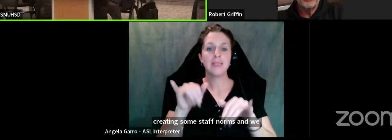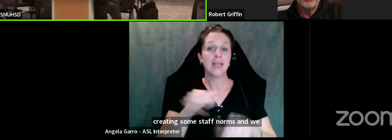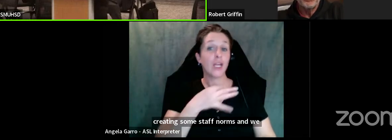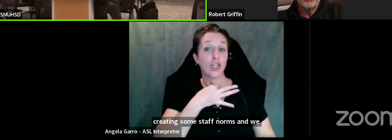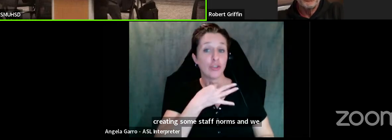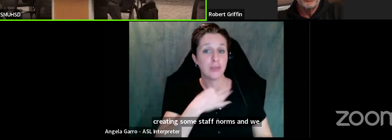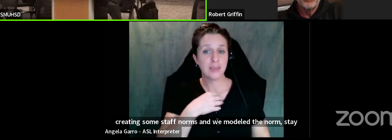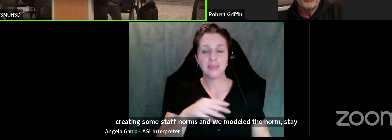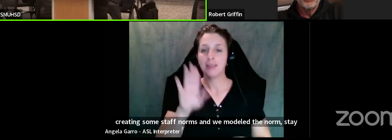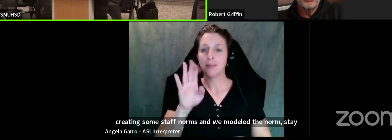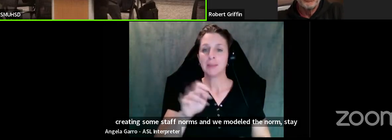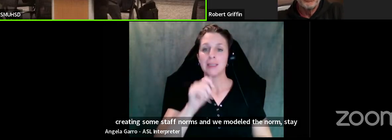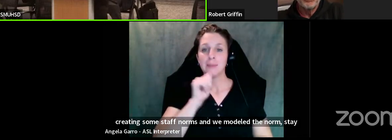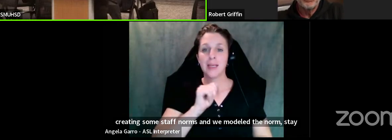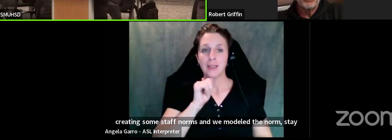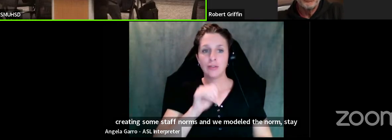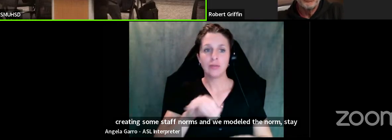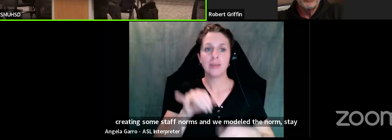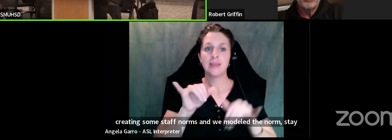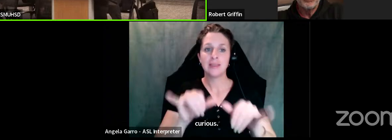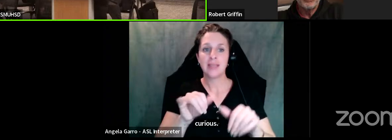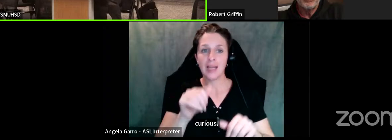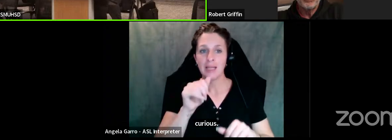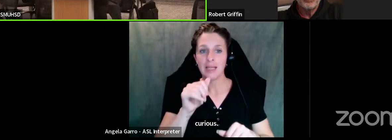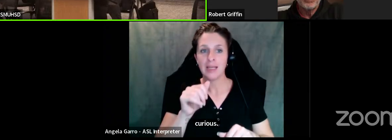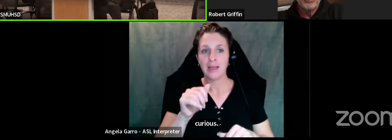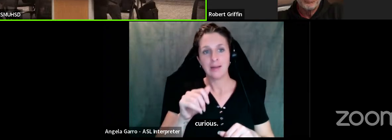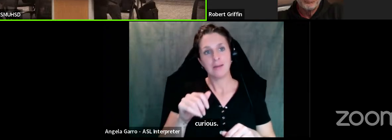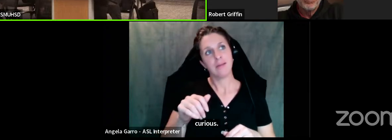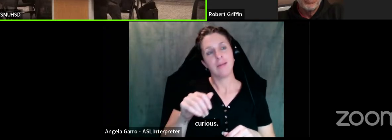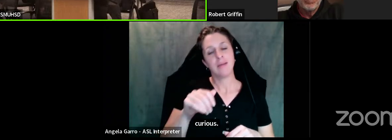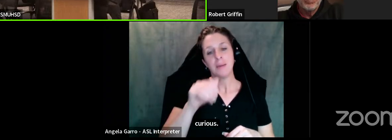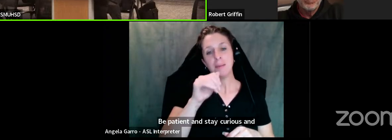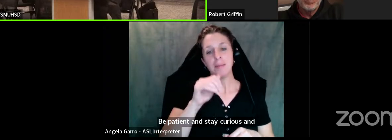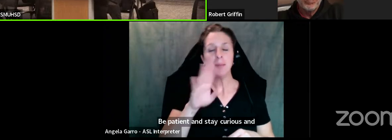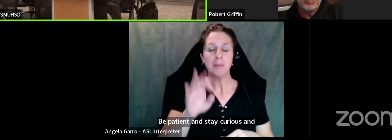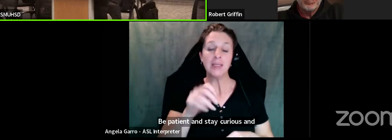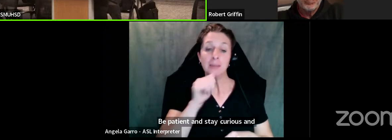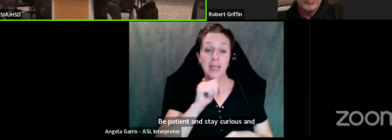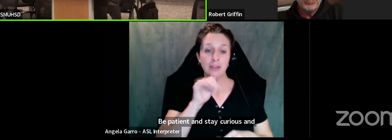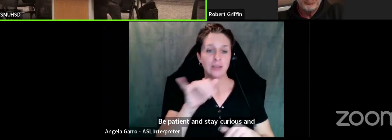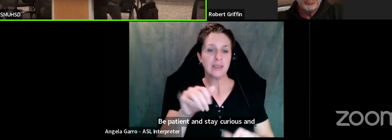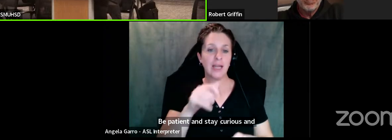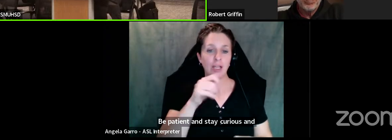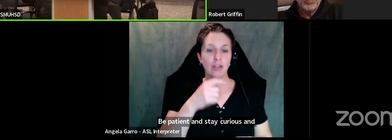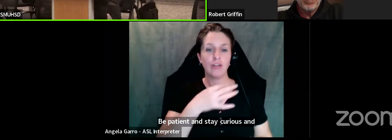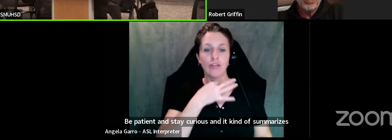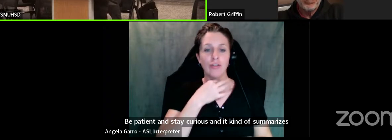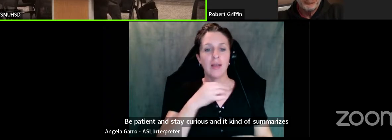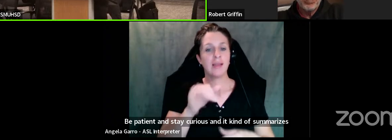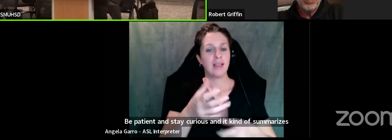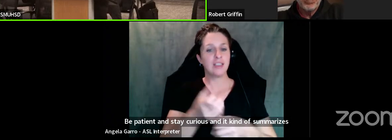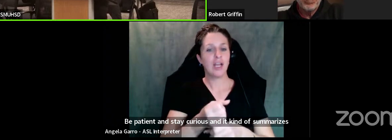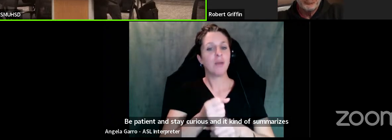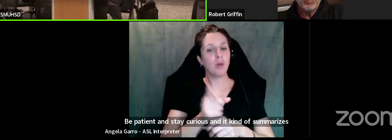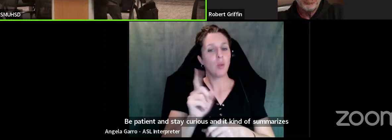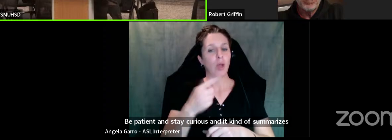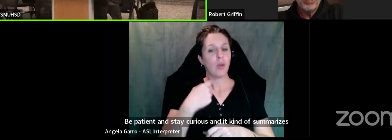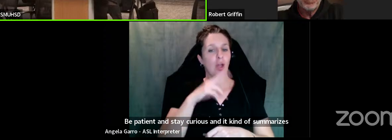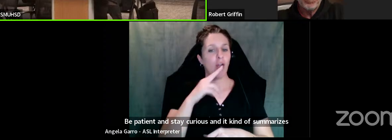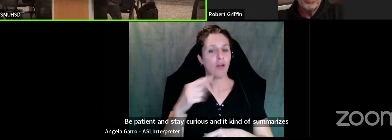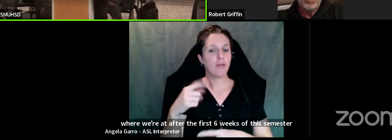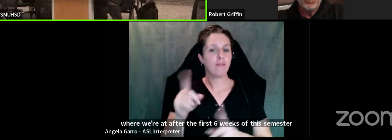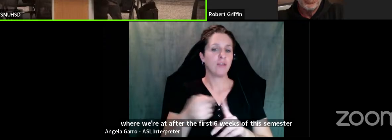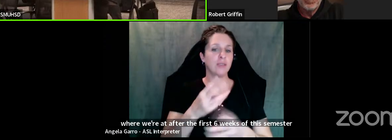Be patient and stay curious. And it kind of summarizes where we're at after the first 6 weeks of this semester. How do we